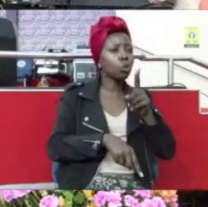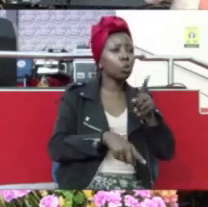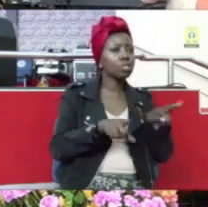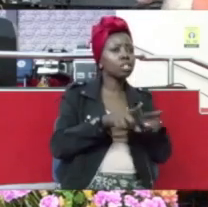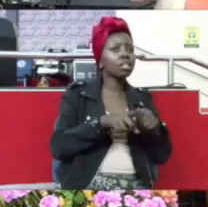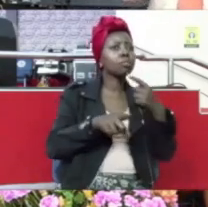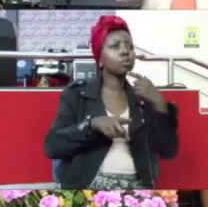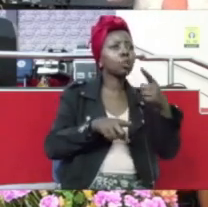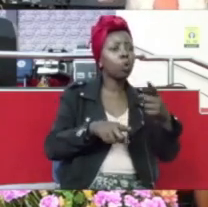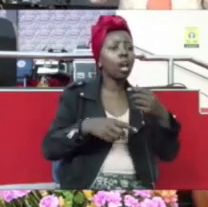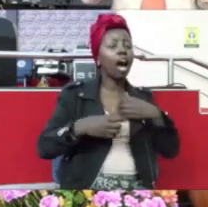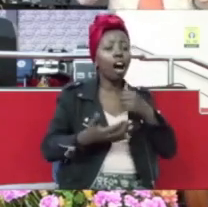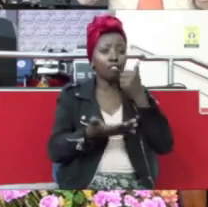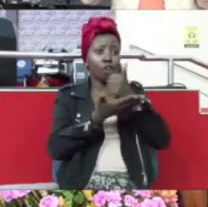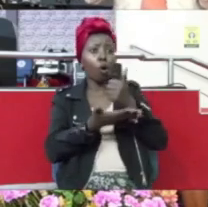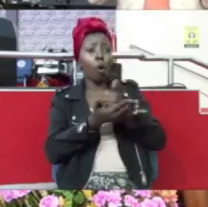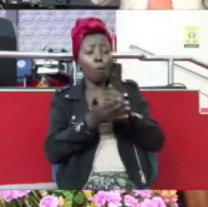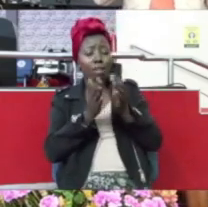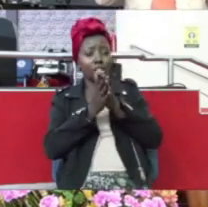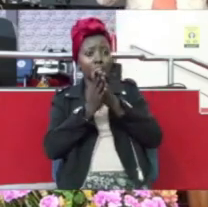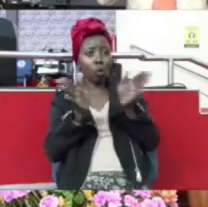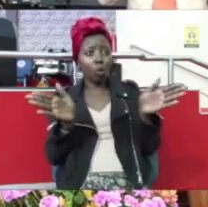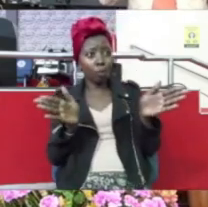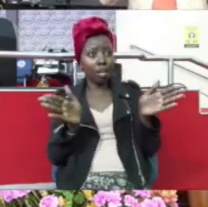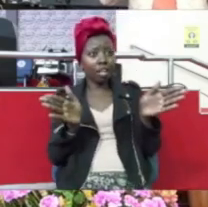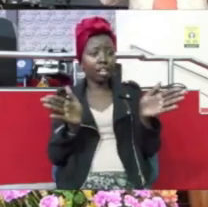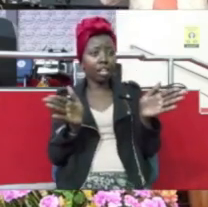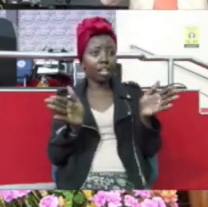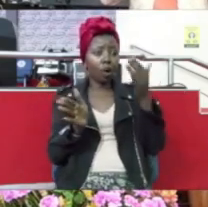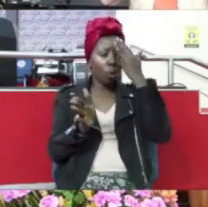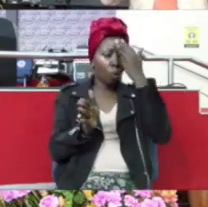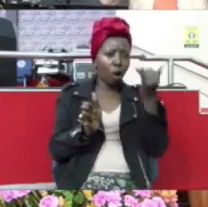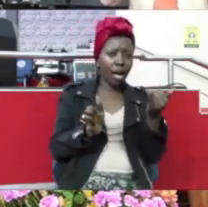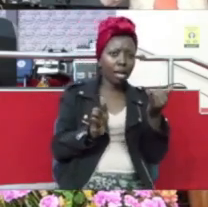is open until 5 o'clock because the seed place